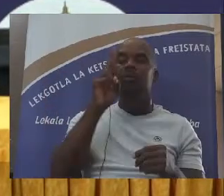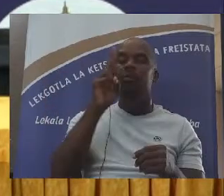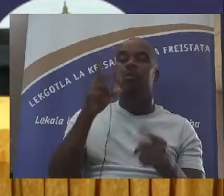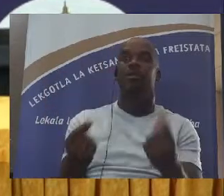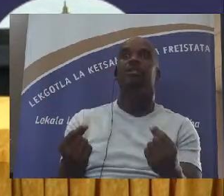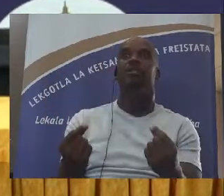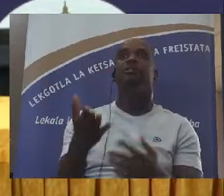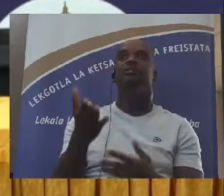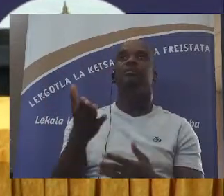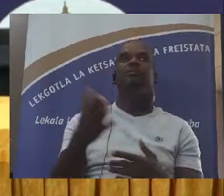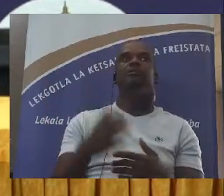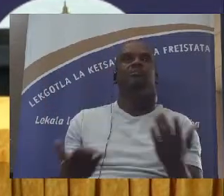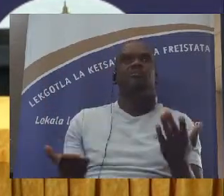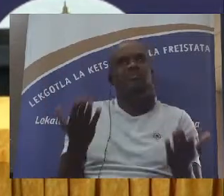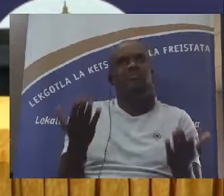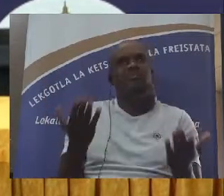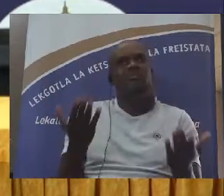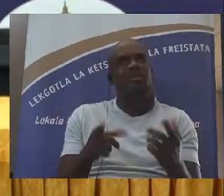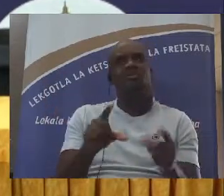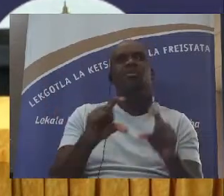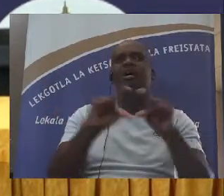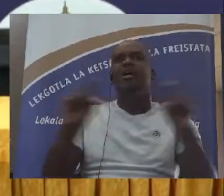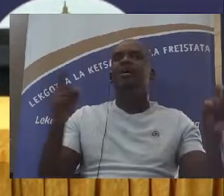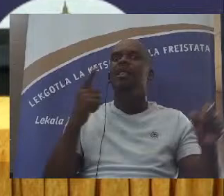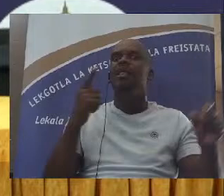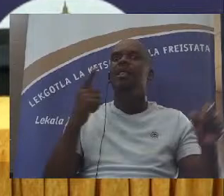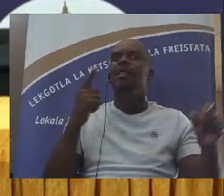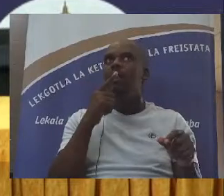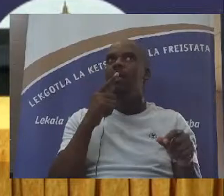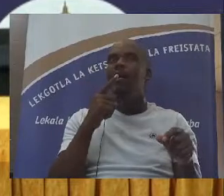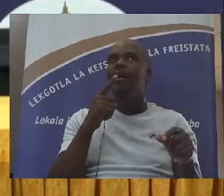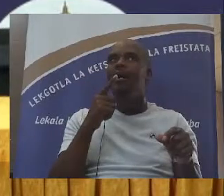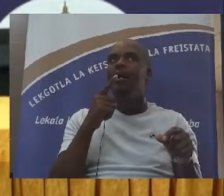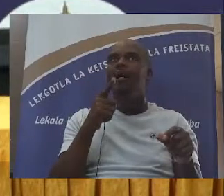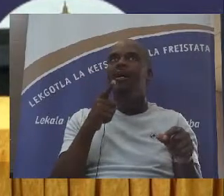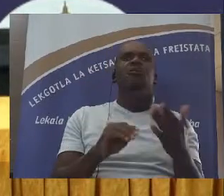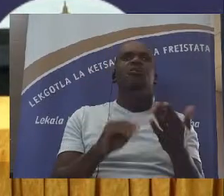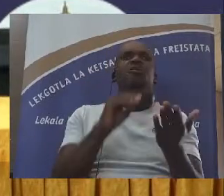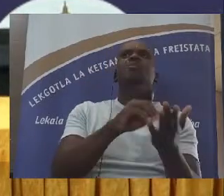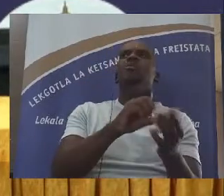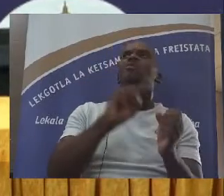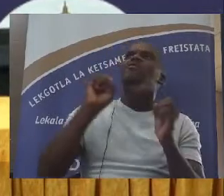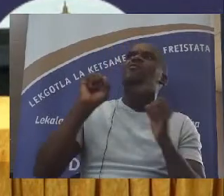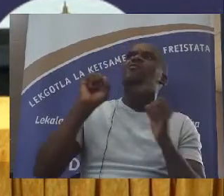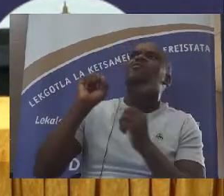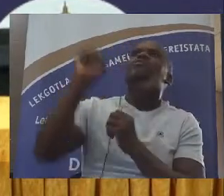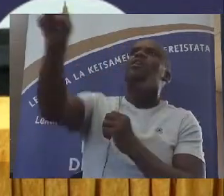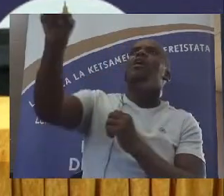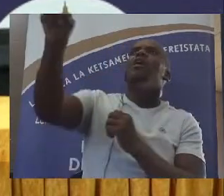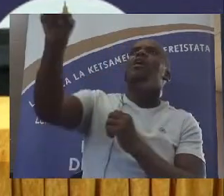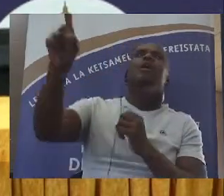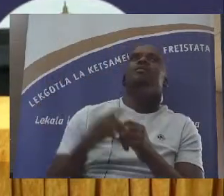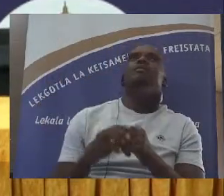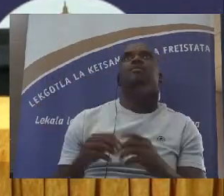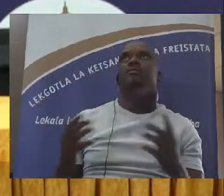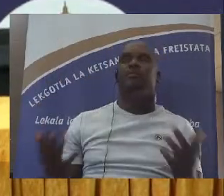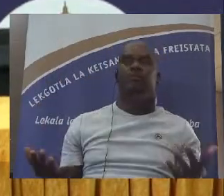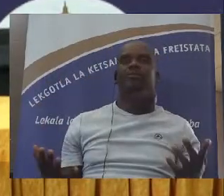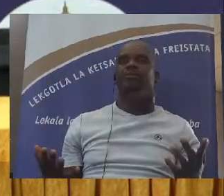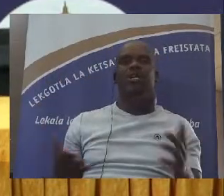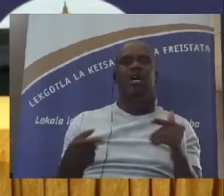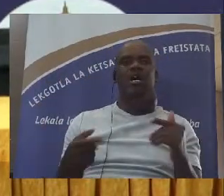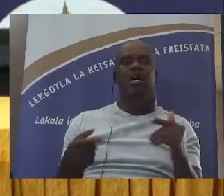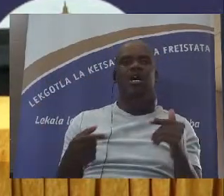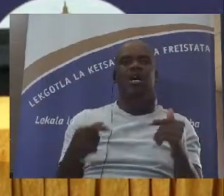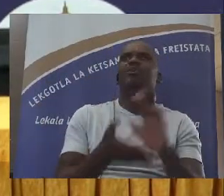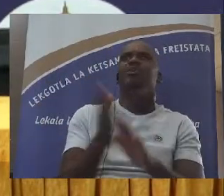another red tape. Ebe we khole ko. How tlamehile o ye teng mono, tlamehile o nahane pele hore na, how much do you